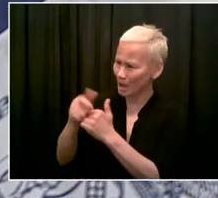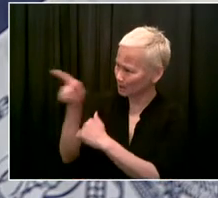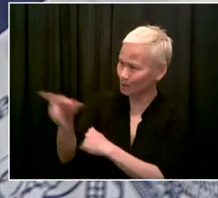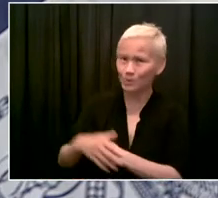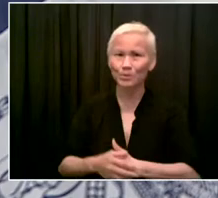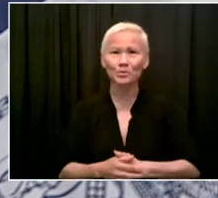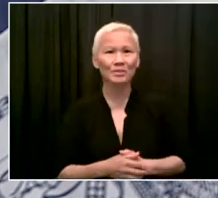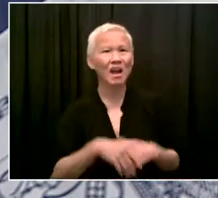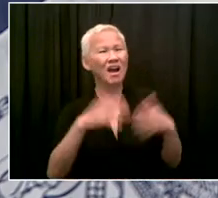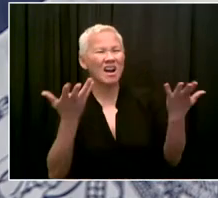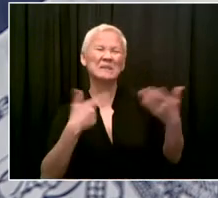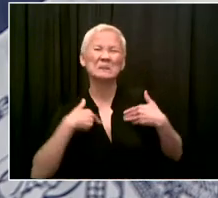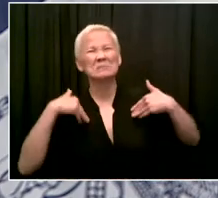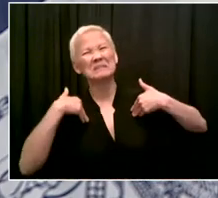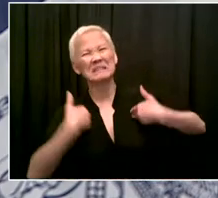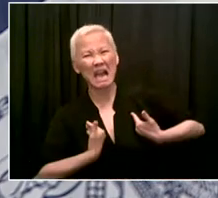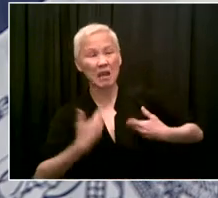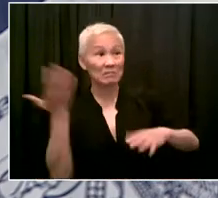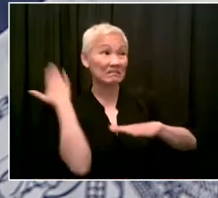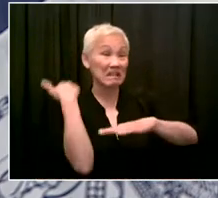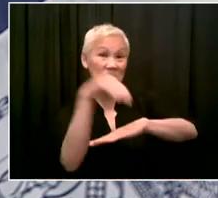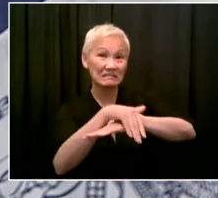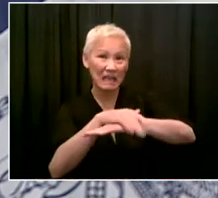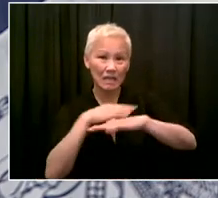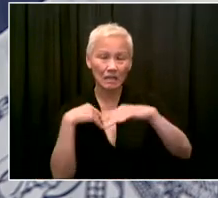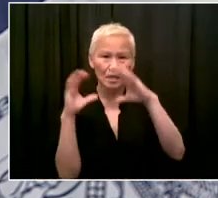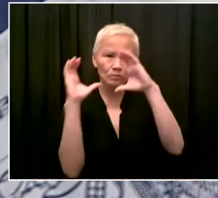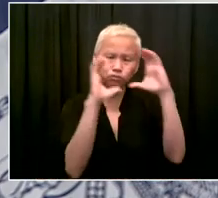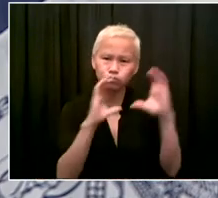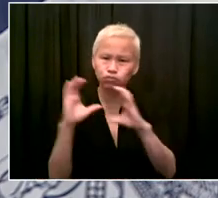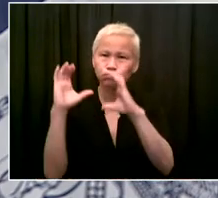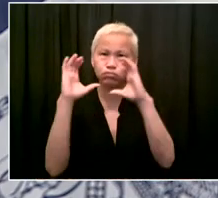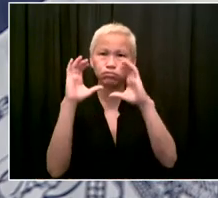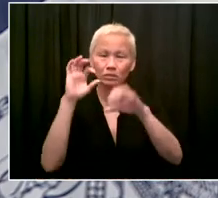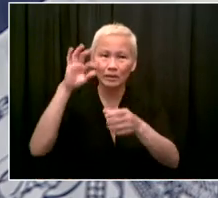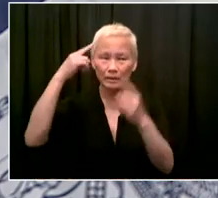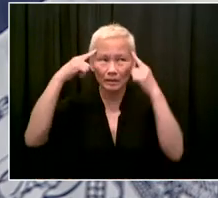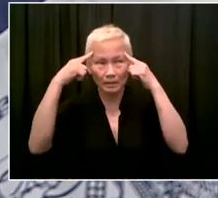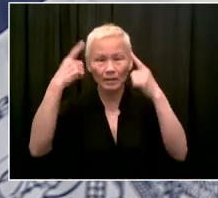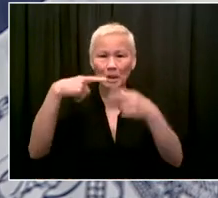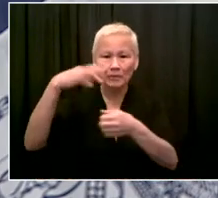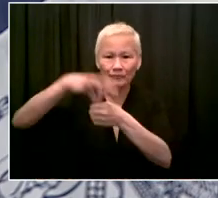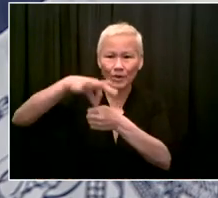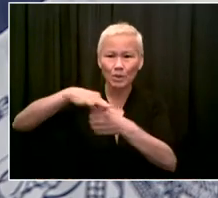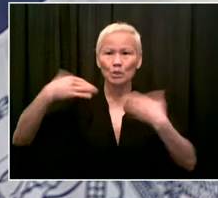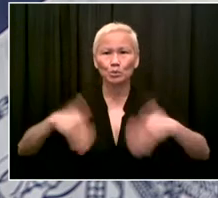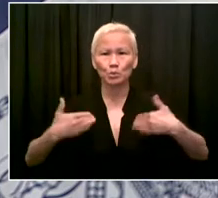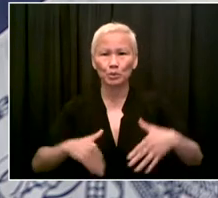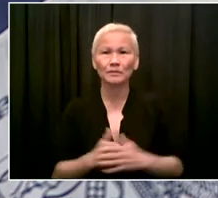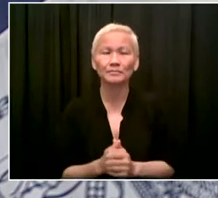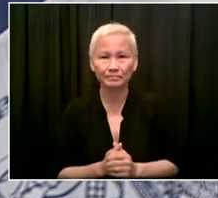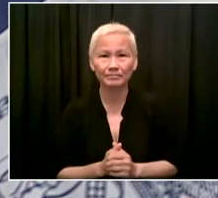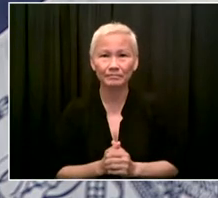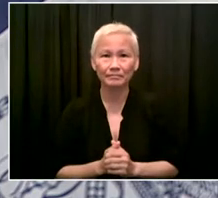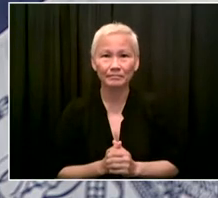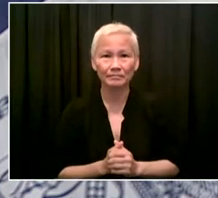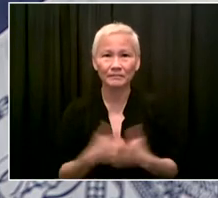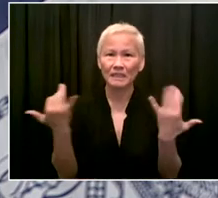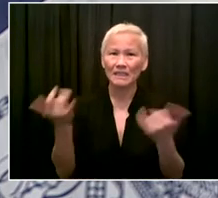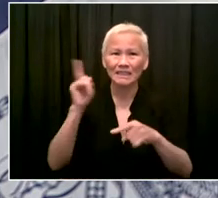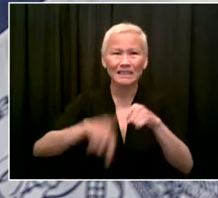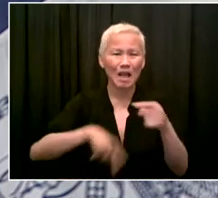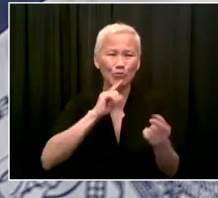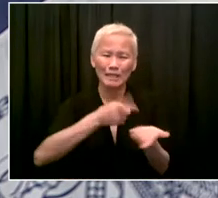to prognosticate on any of the results out of last night given ranked choice voting, but I wanted to take kind of a different tack to start, ask